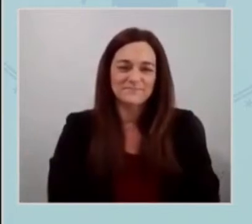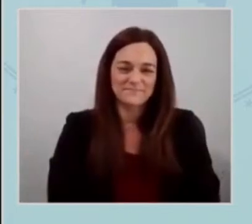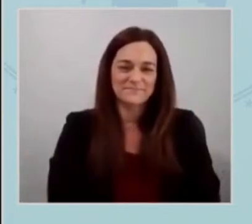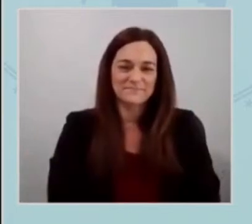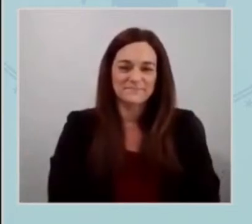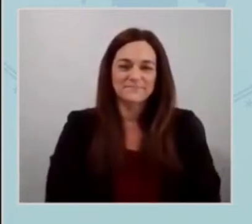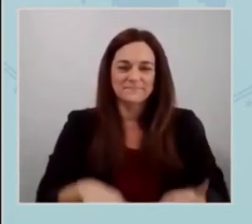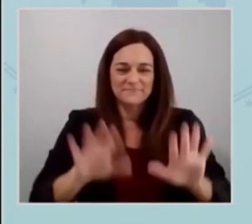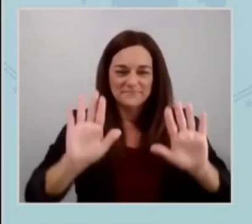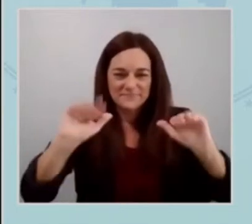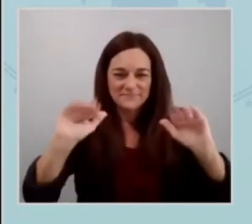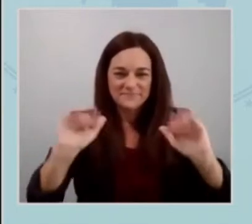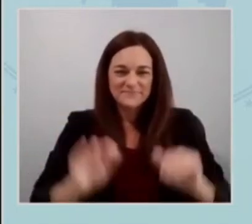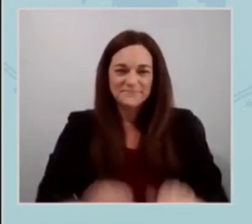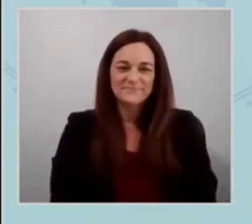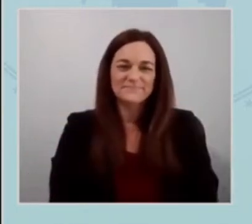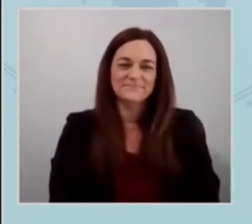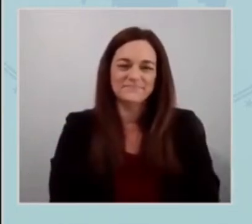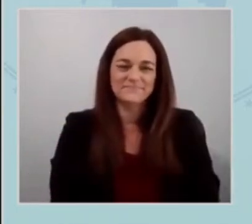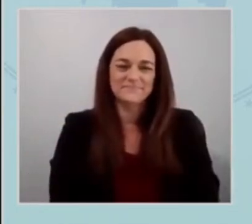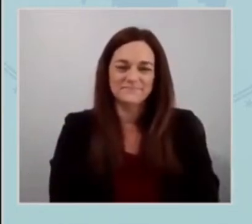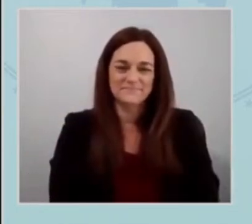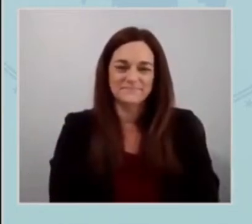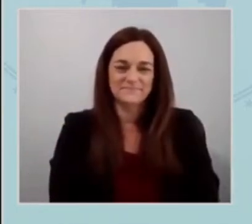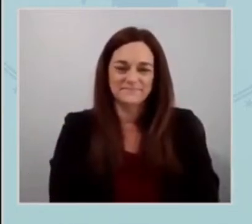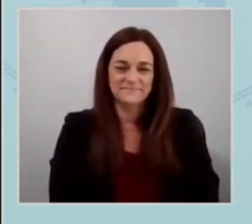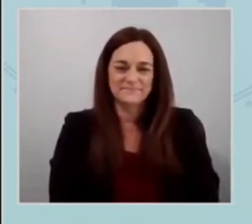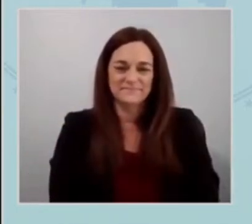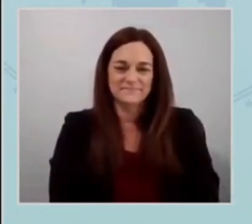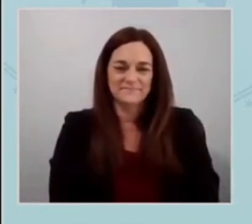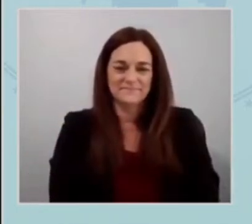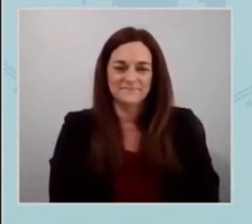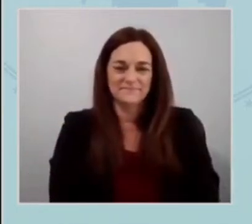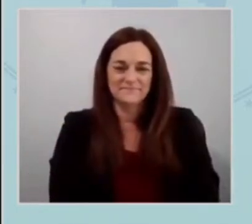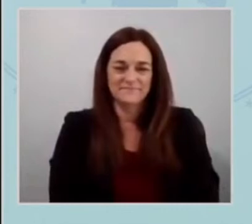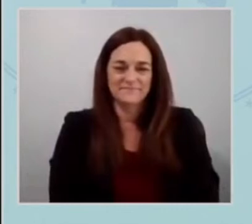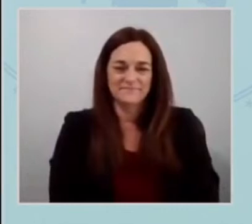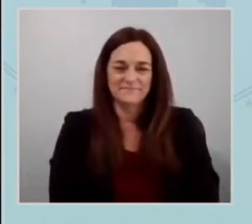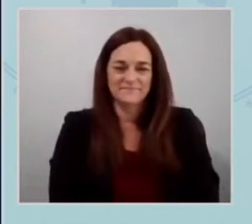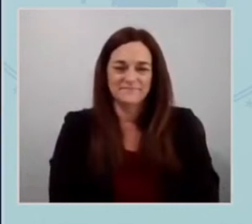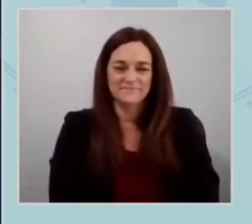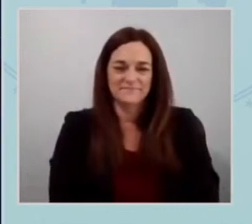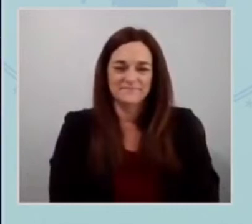very much for Thank you. listening. Okay. You're welcome. All right. Bye-bye. Thank you all now.